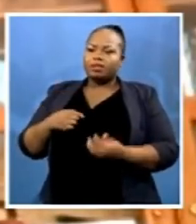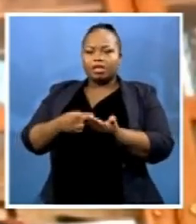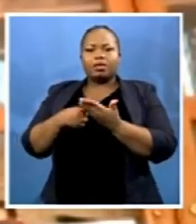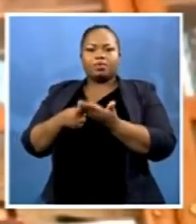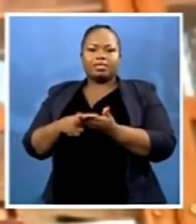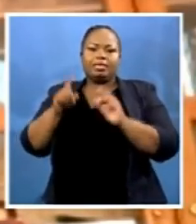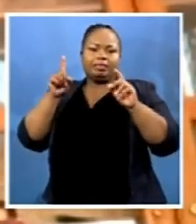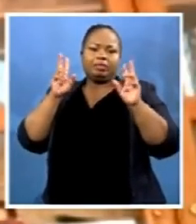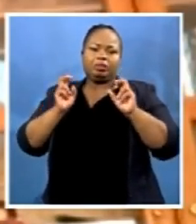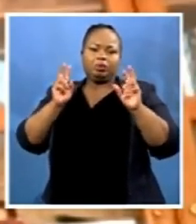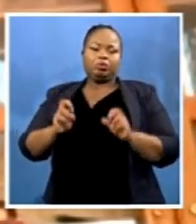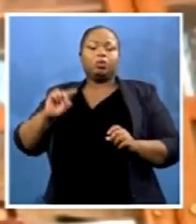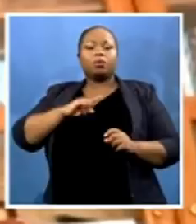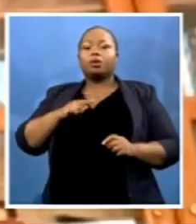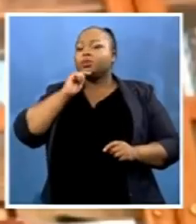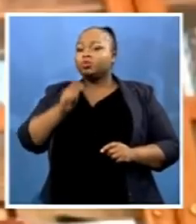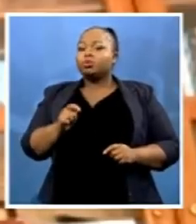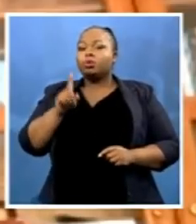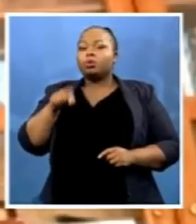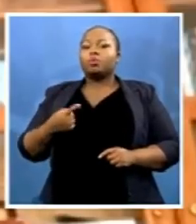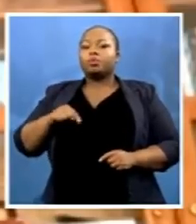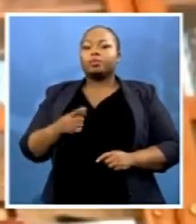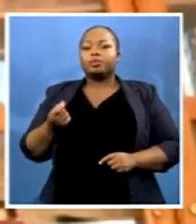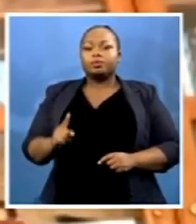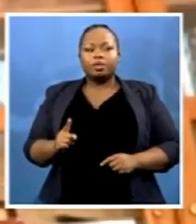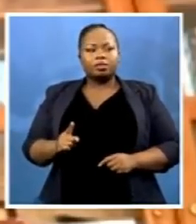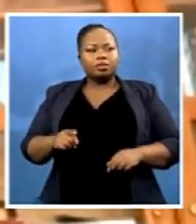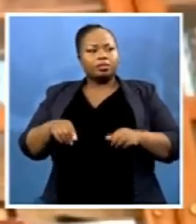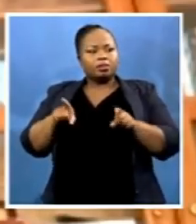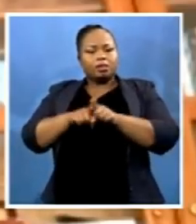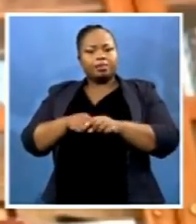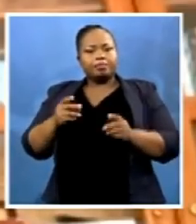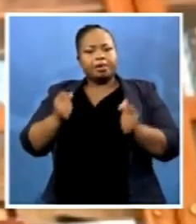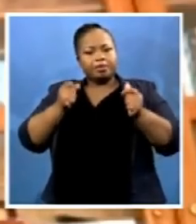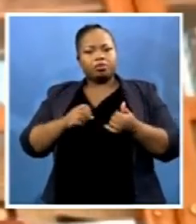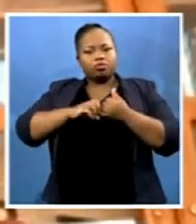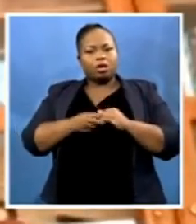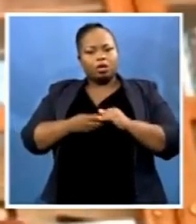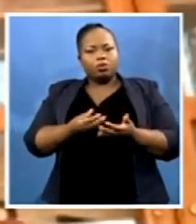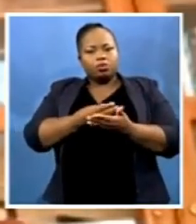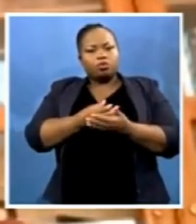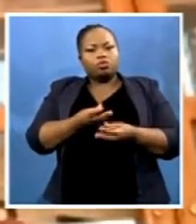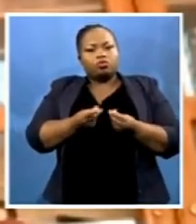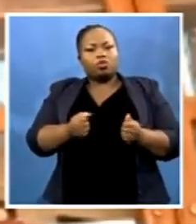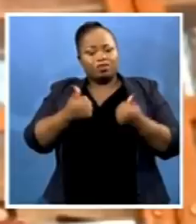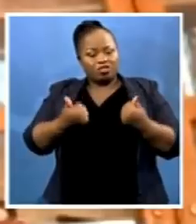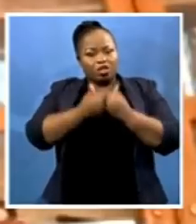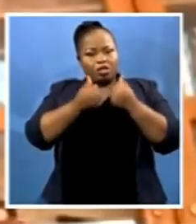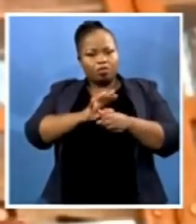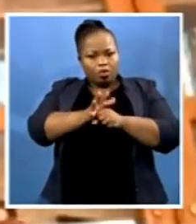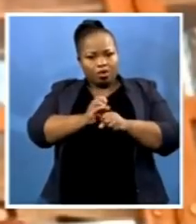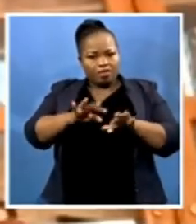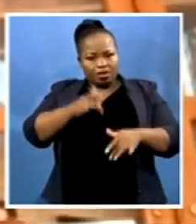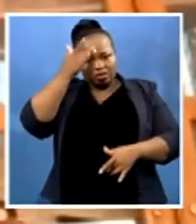an immediate response to the COVID-19 challenge, but at the same time, we do